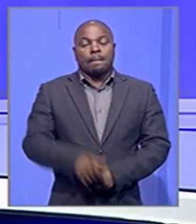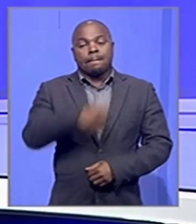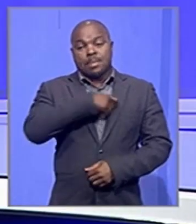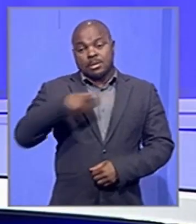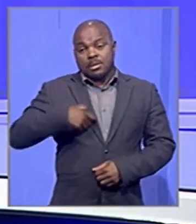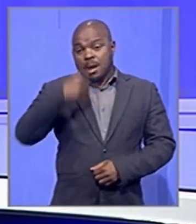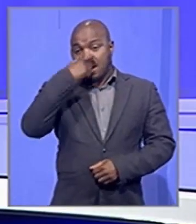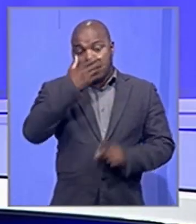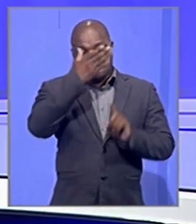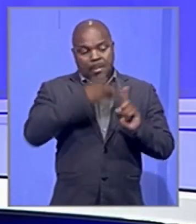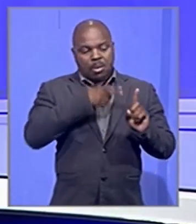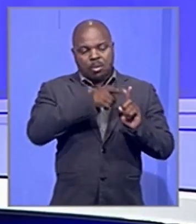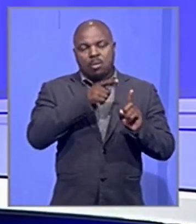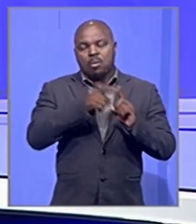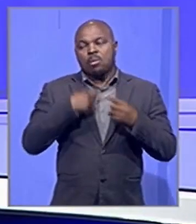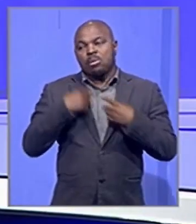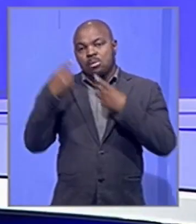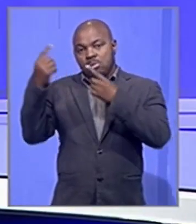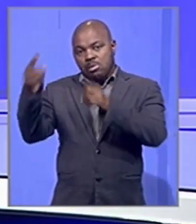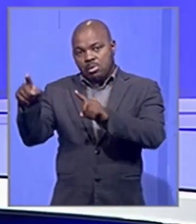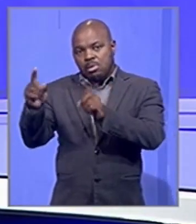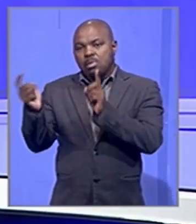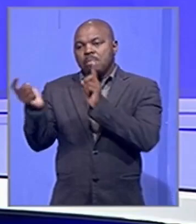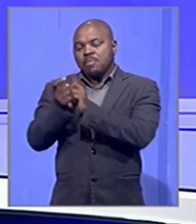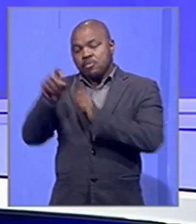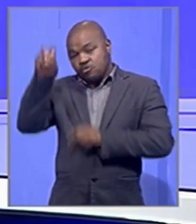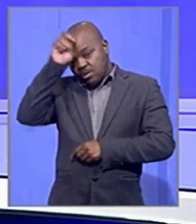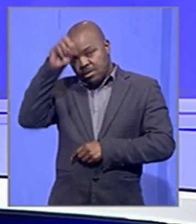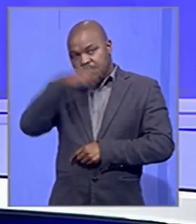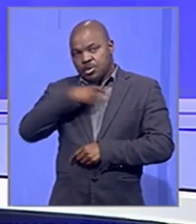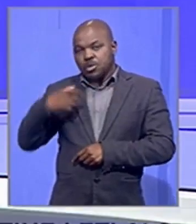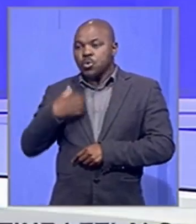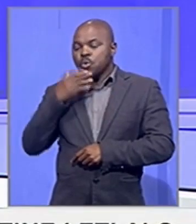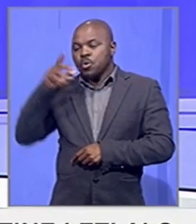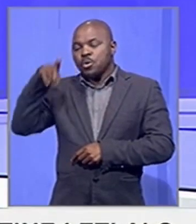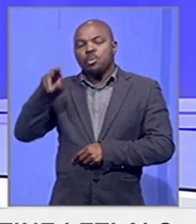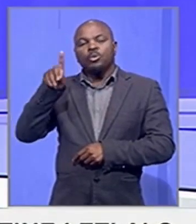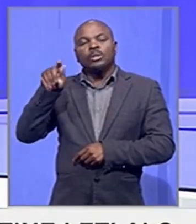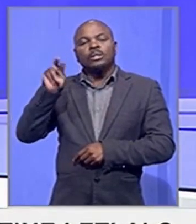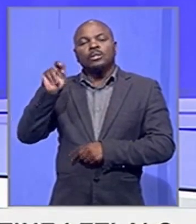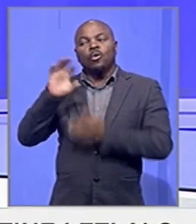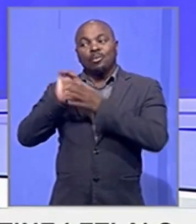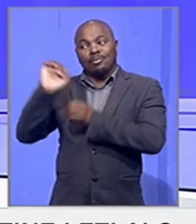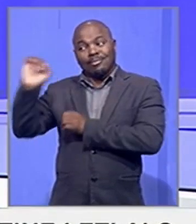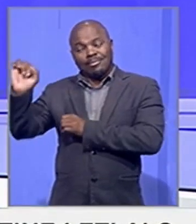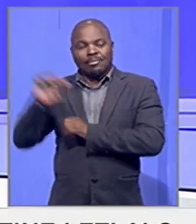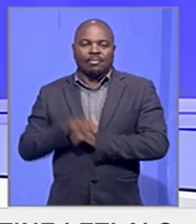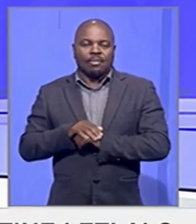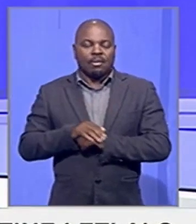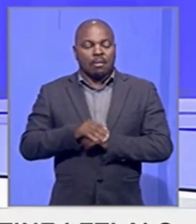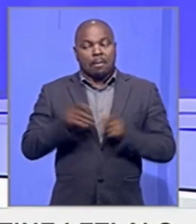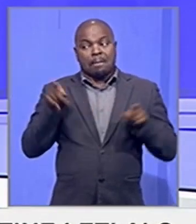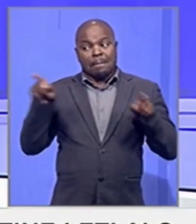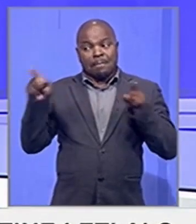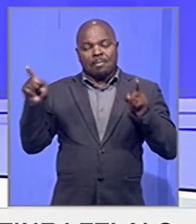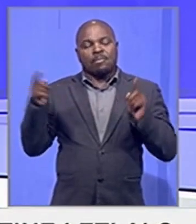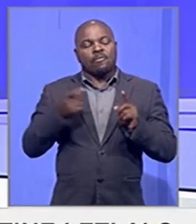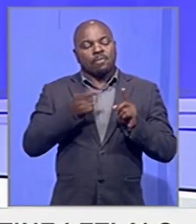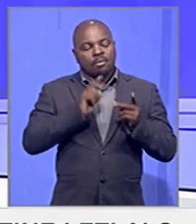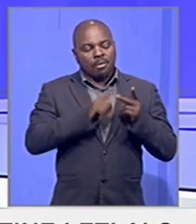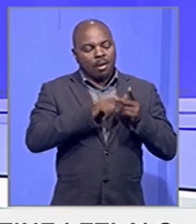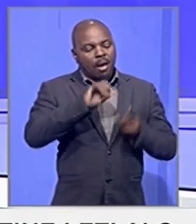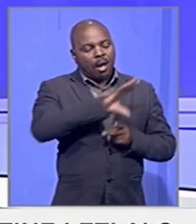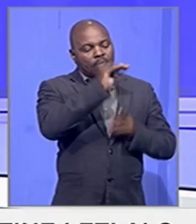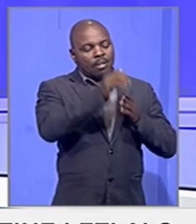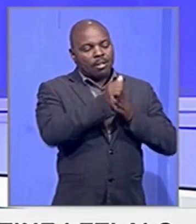Moporesidente Cyril Ramaphosa o tlile go tshwara ditherisano le moporesidente wa Russia Vladimir Putin kwa St. Petersburg. Baeteledipele ba dinaga tsa Afrika ba ba